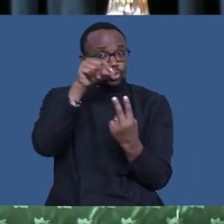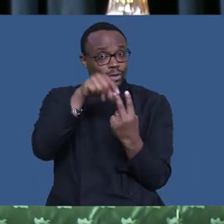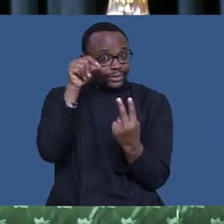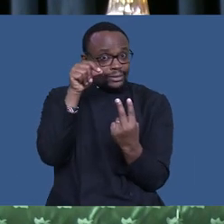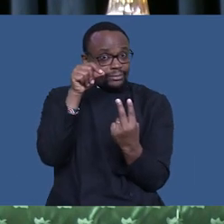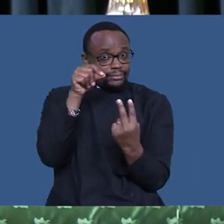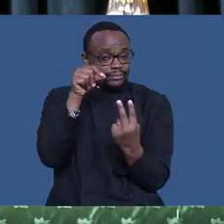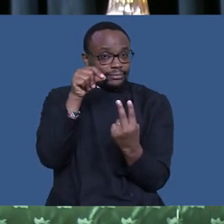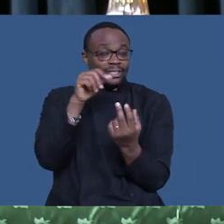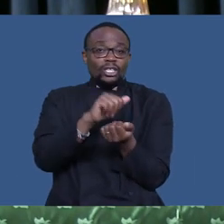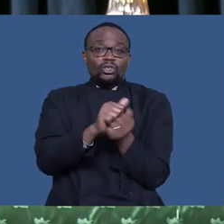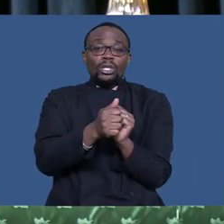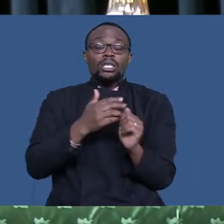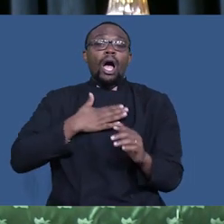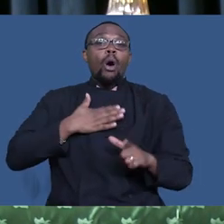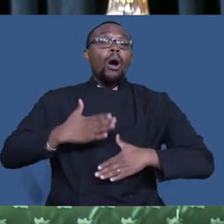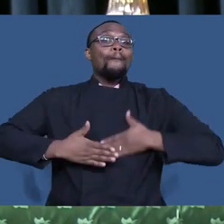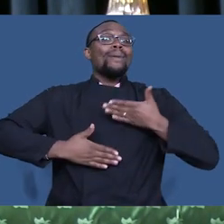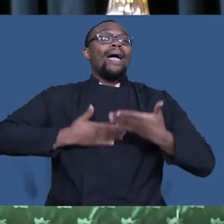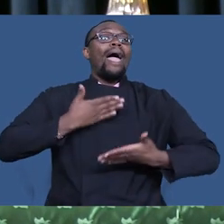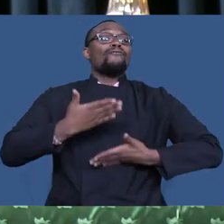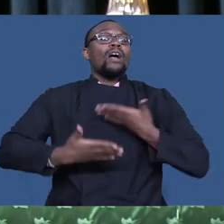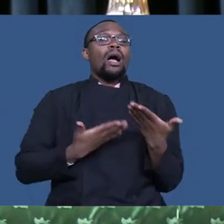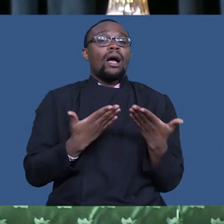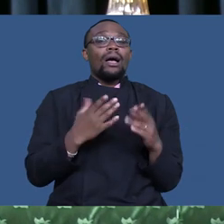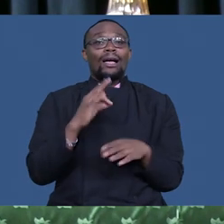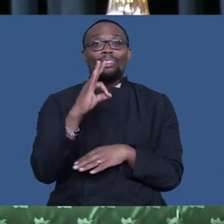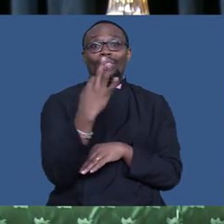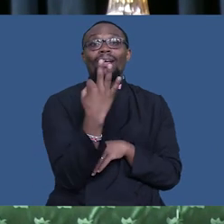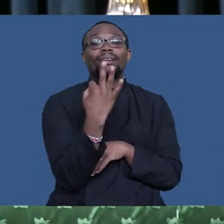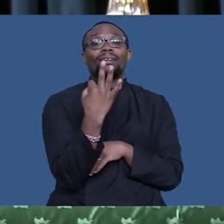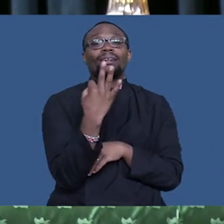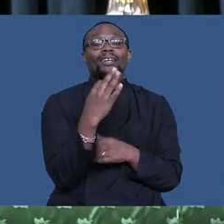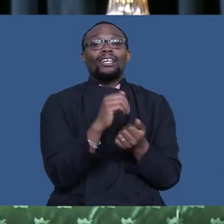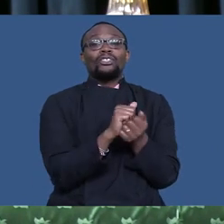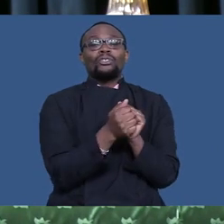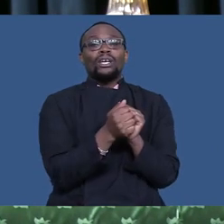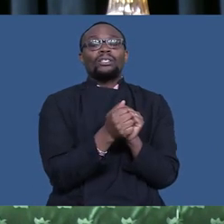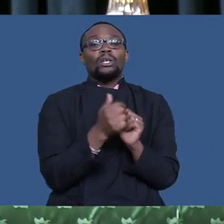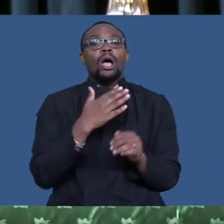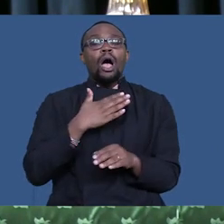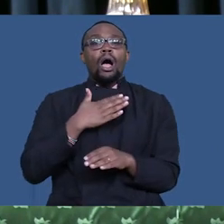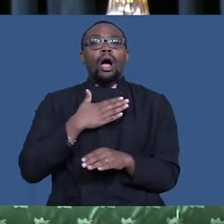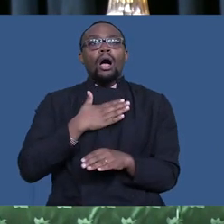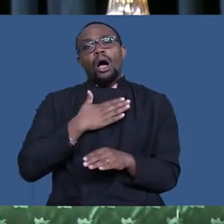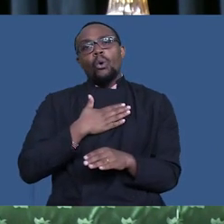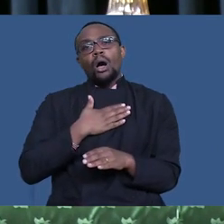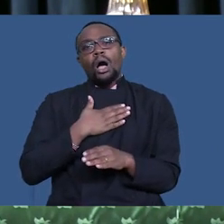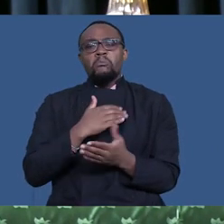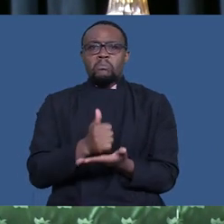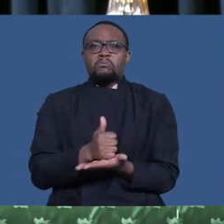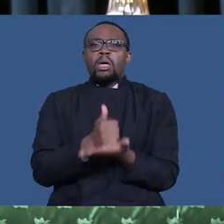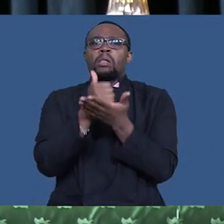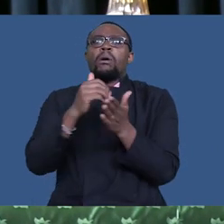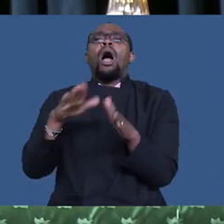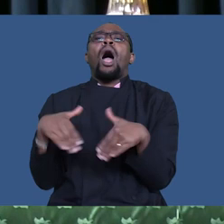it shapes our conduct, and it also shapes our contribution. The